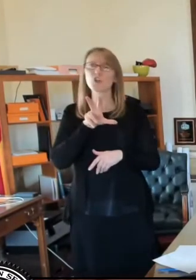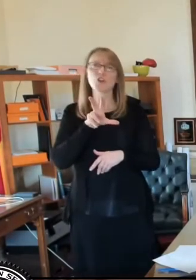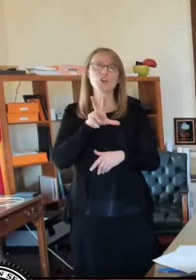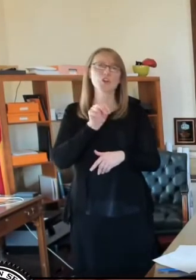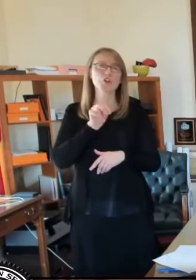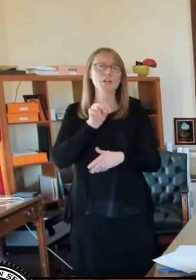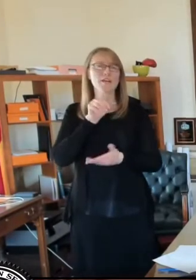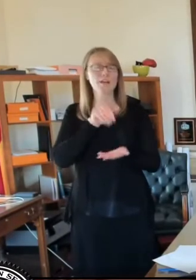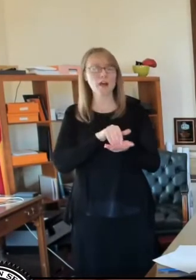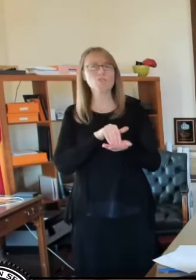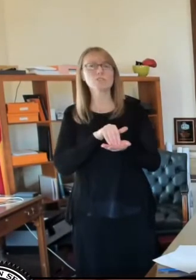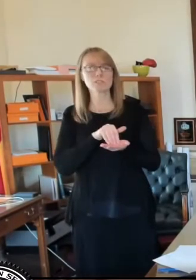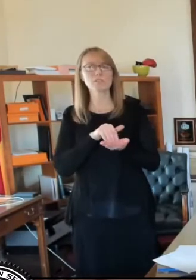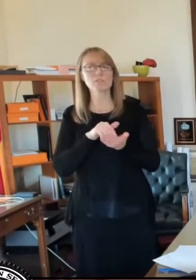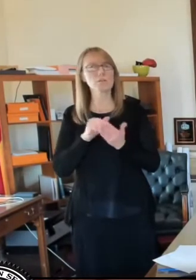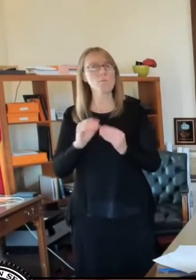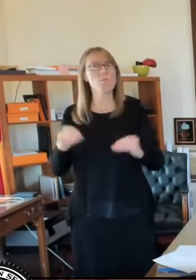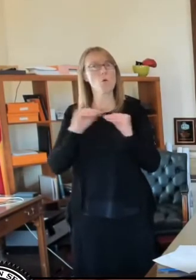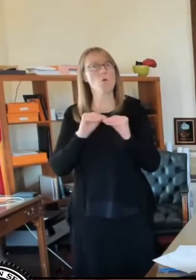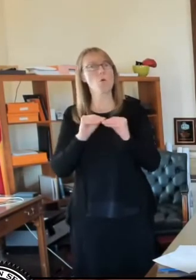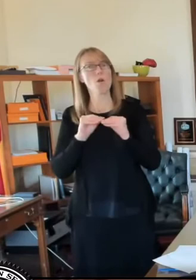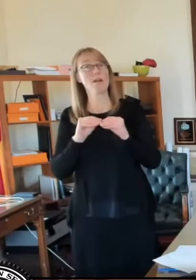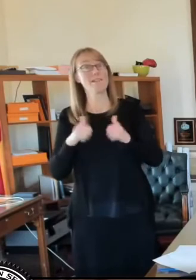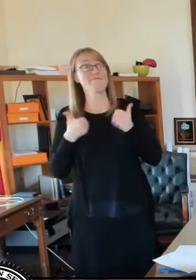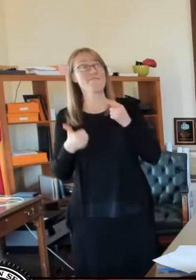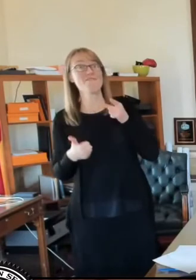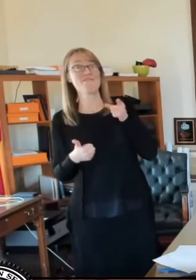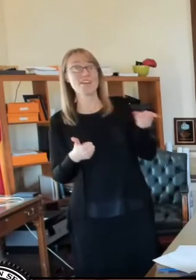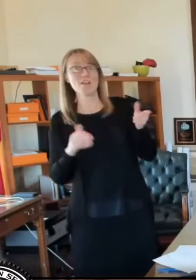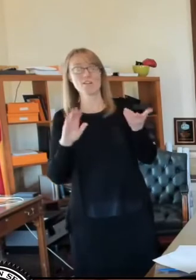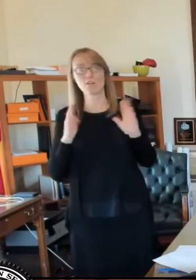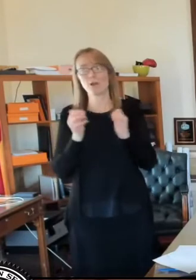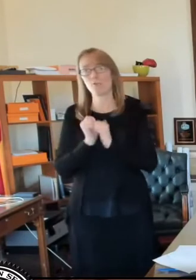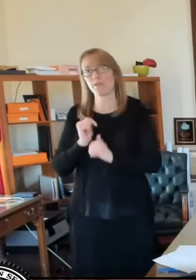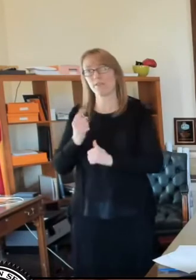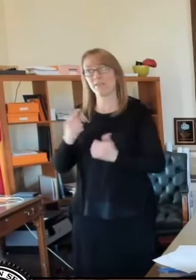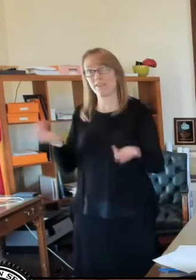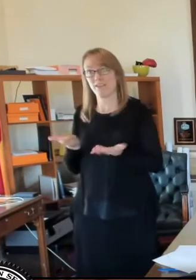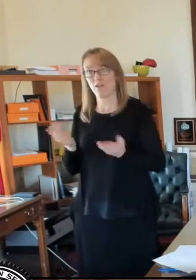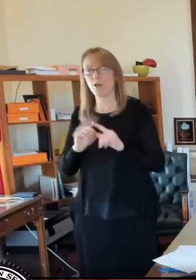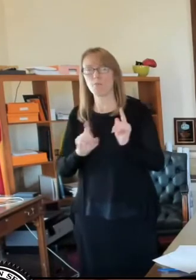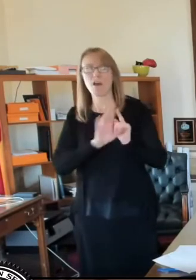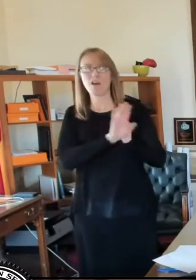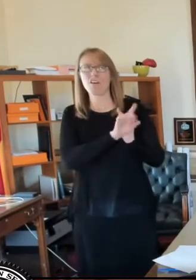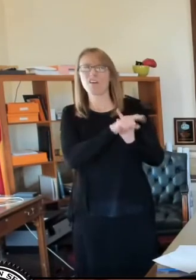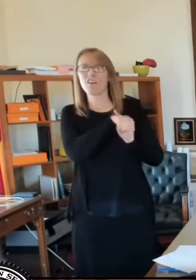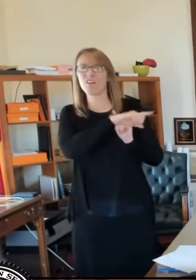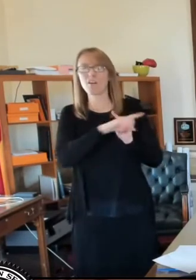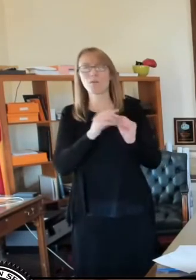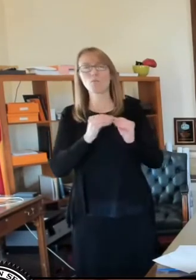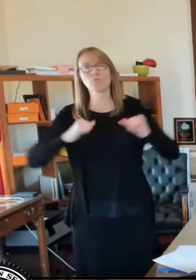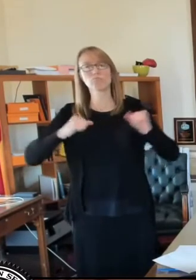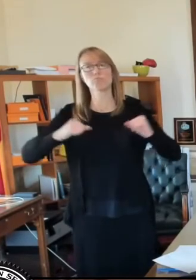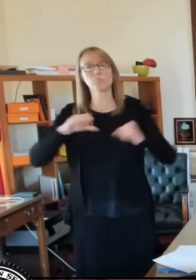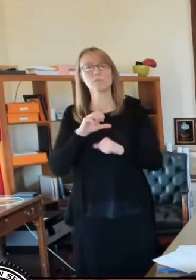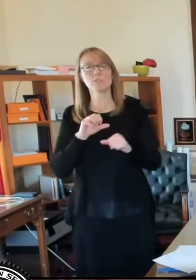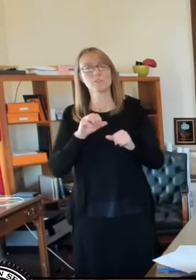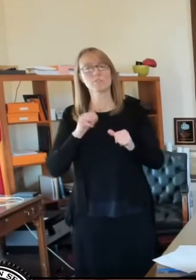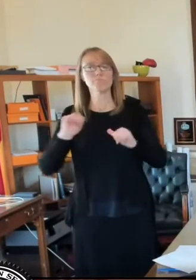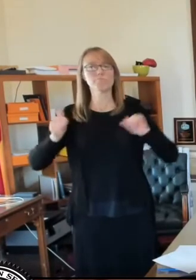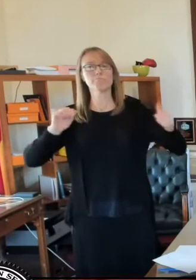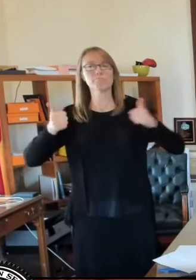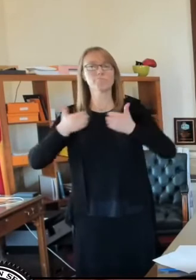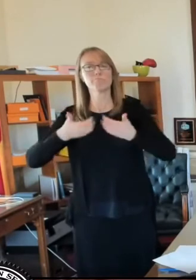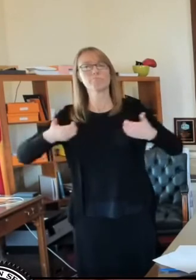130,000 or so, but they're much more spread out. So both St. Louis and Kansas City have some of the best